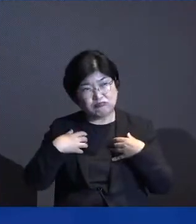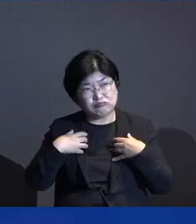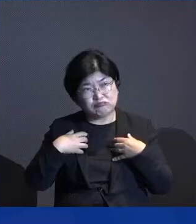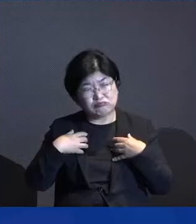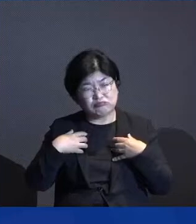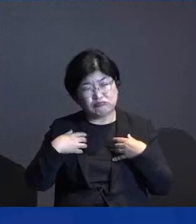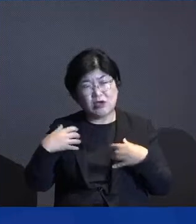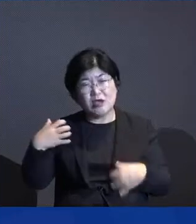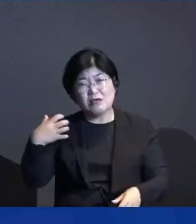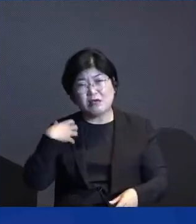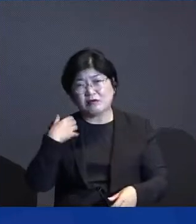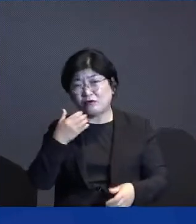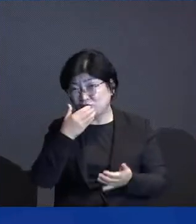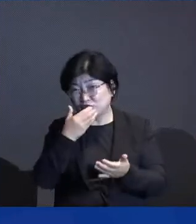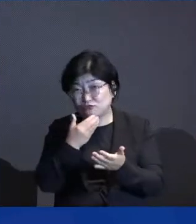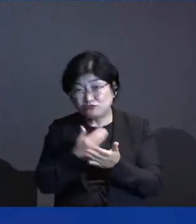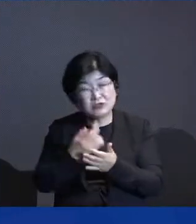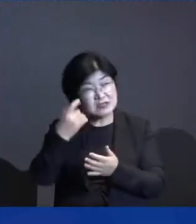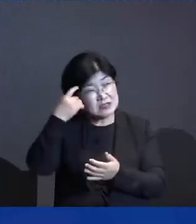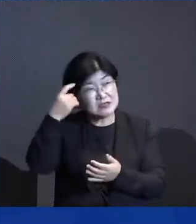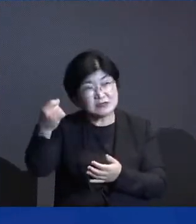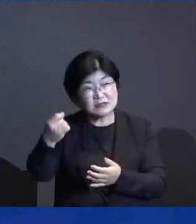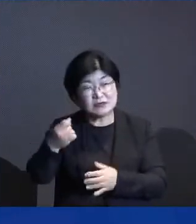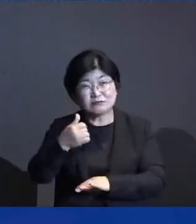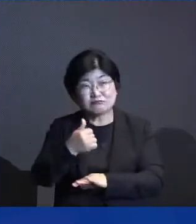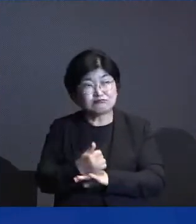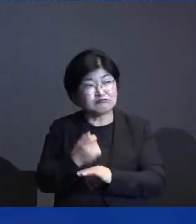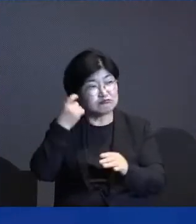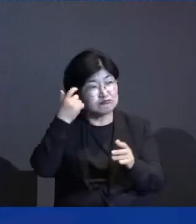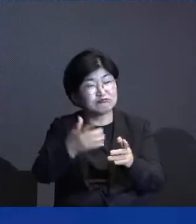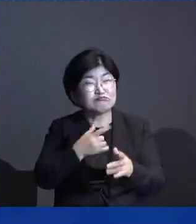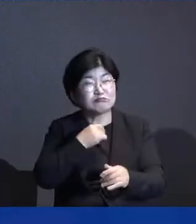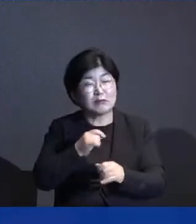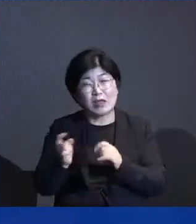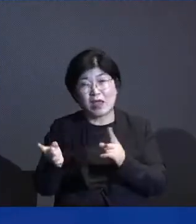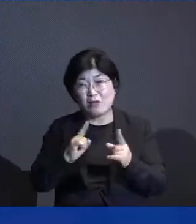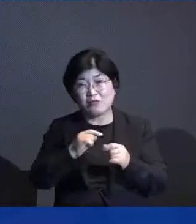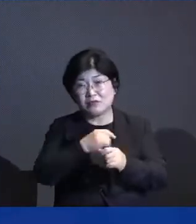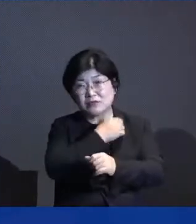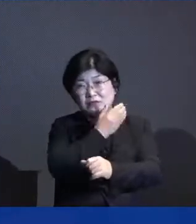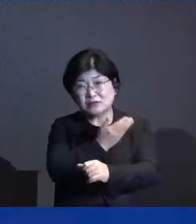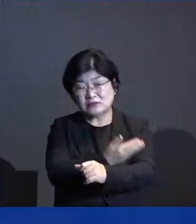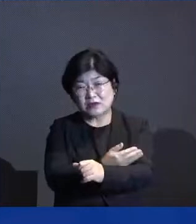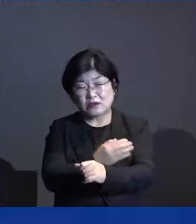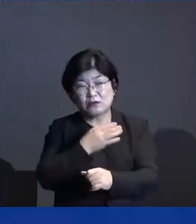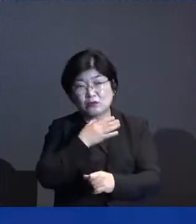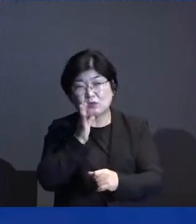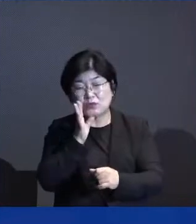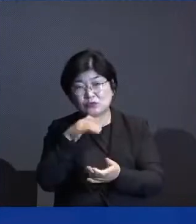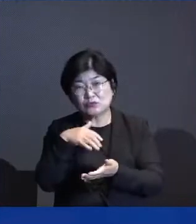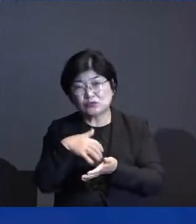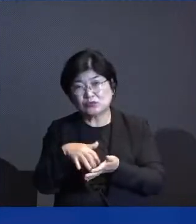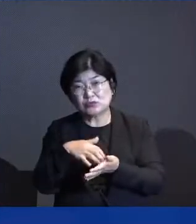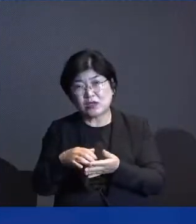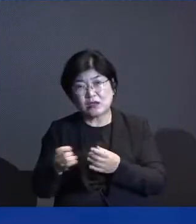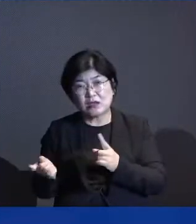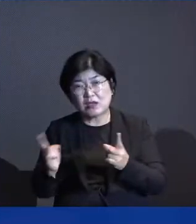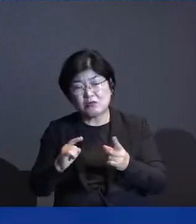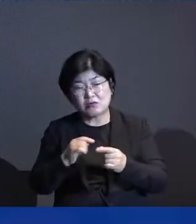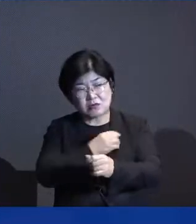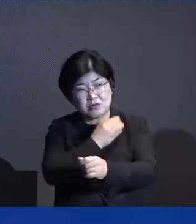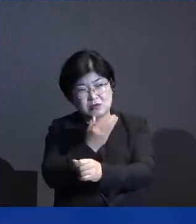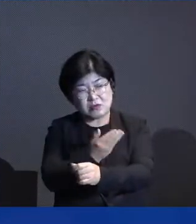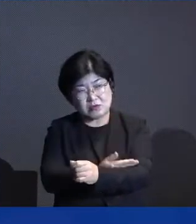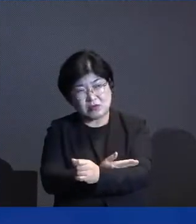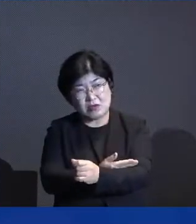of community efforts should be made to increase resilience or